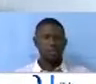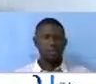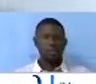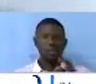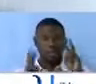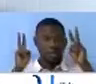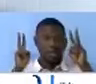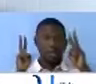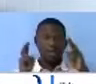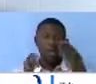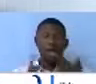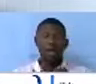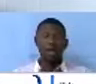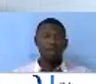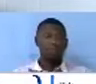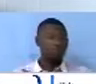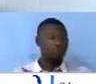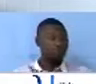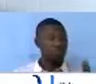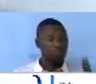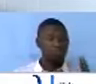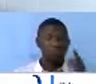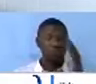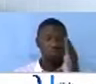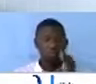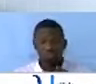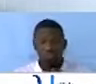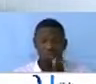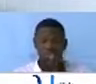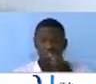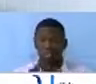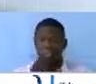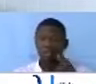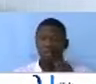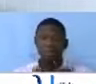again about those soldiers from